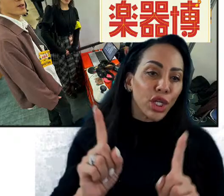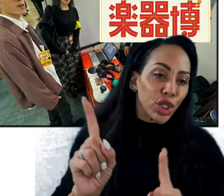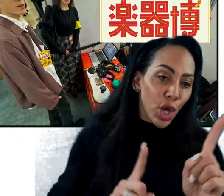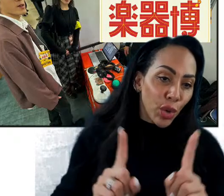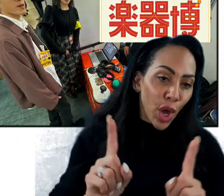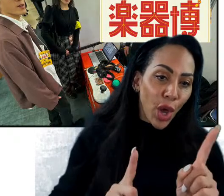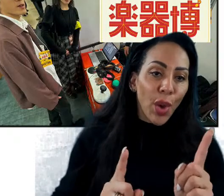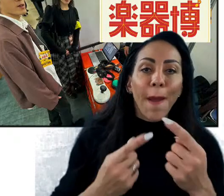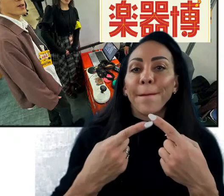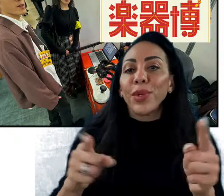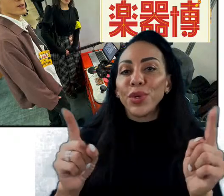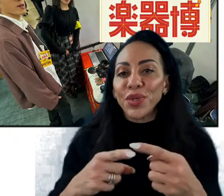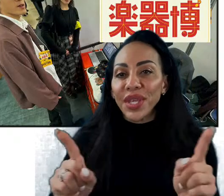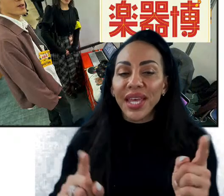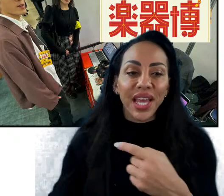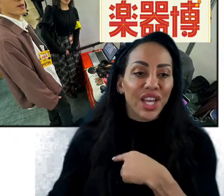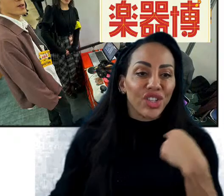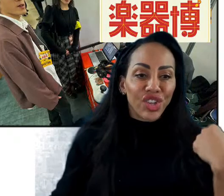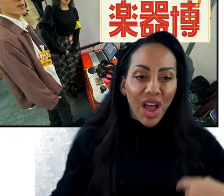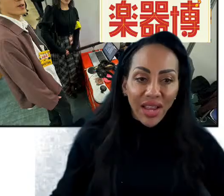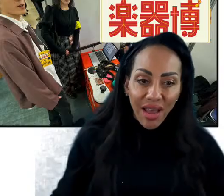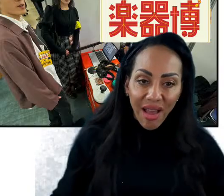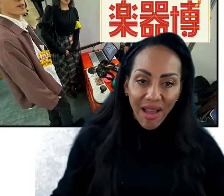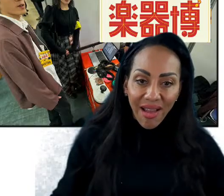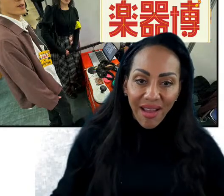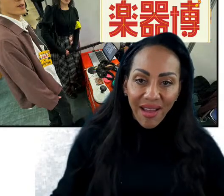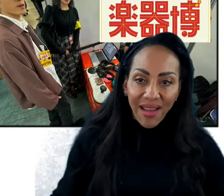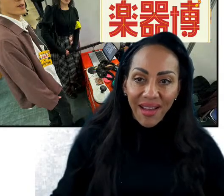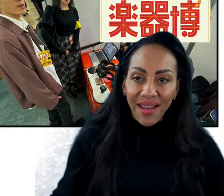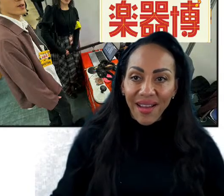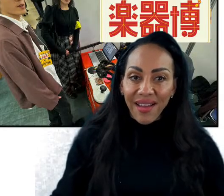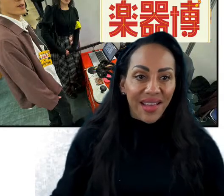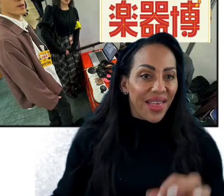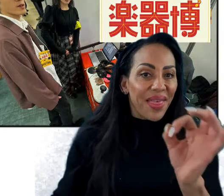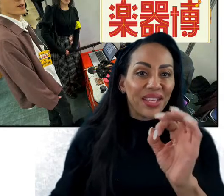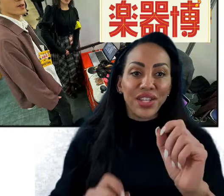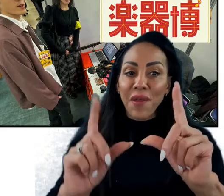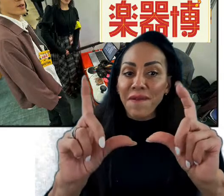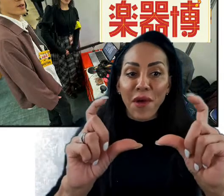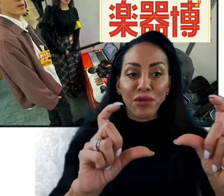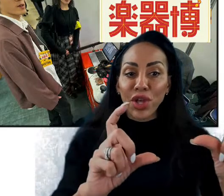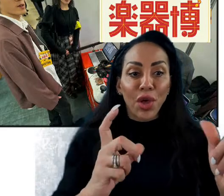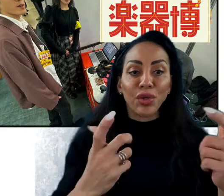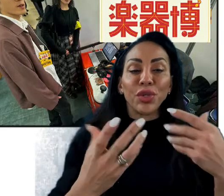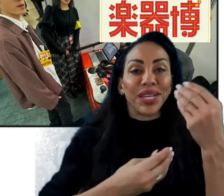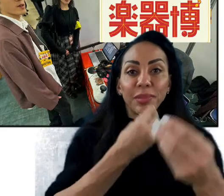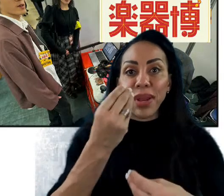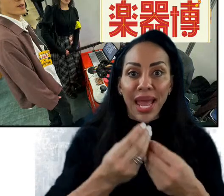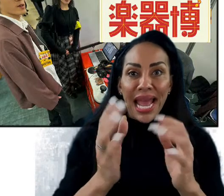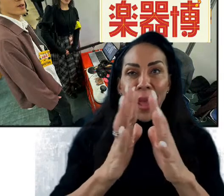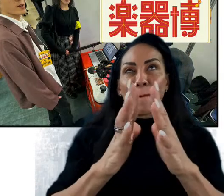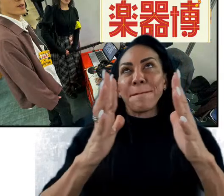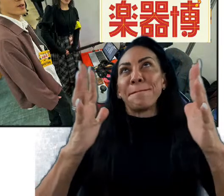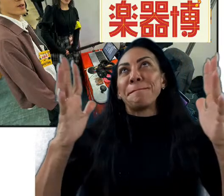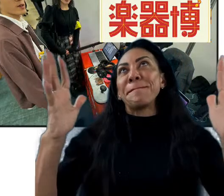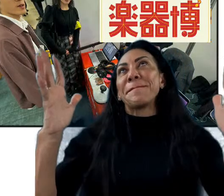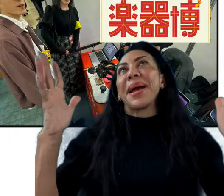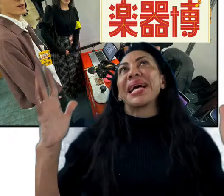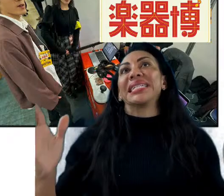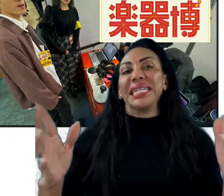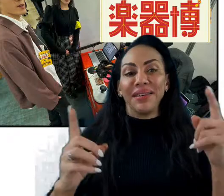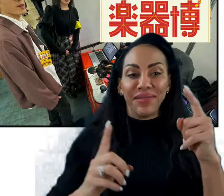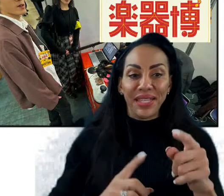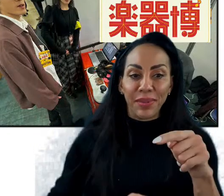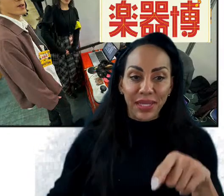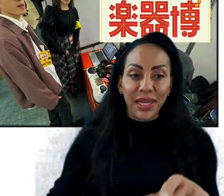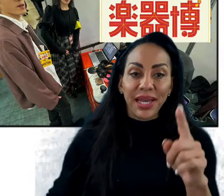China, which is there's no photograph here that tells you how big it is, but this photograph, this expo center here